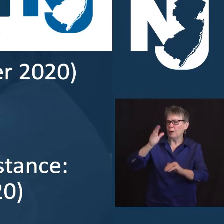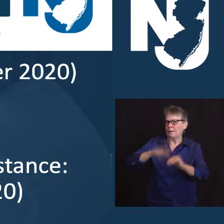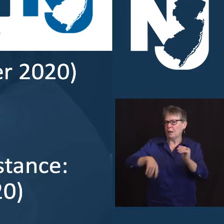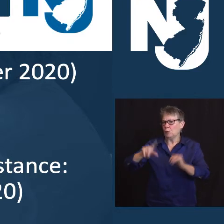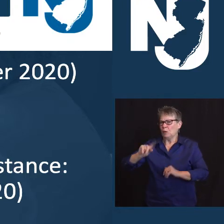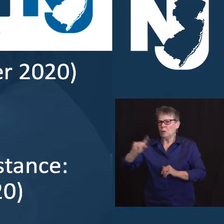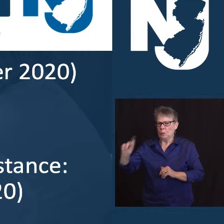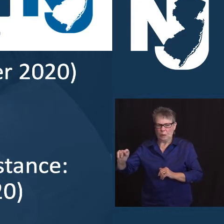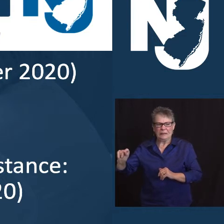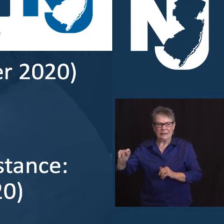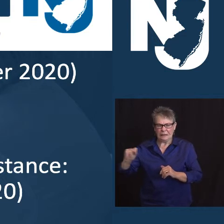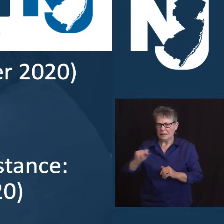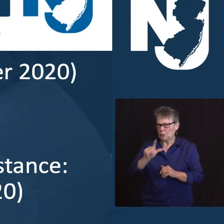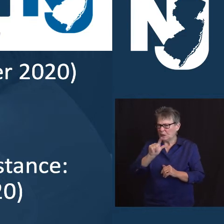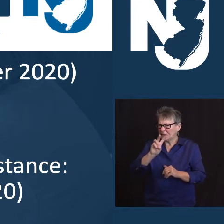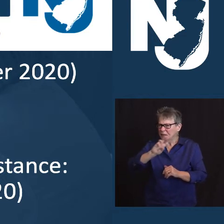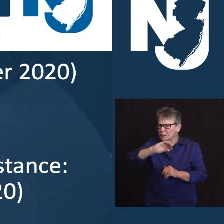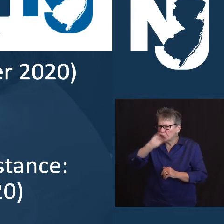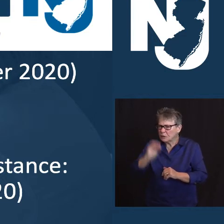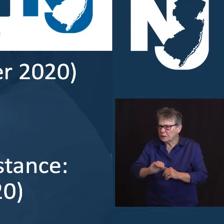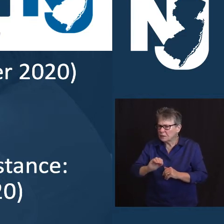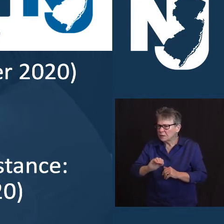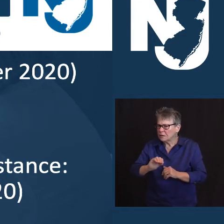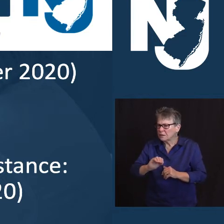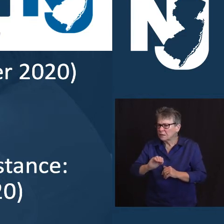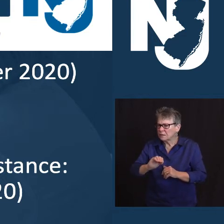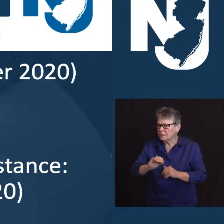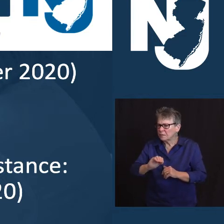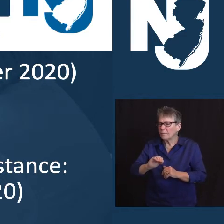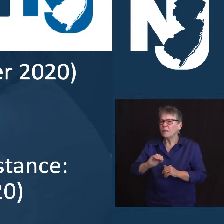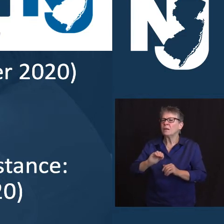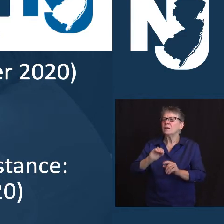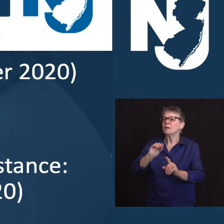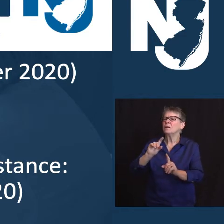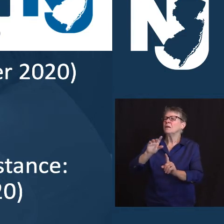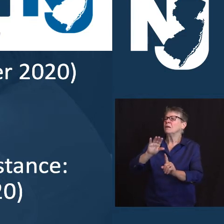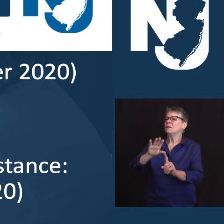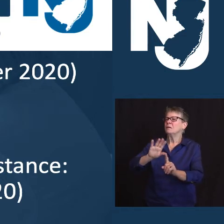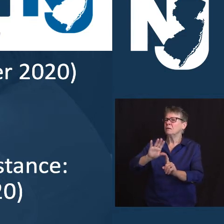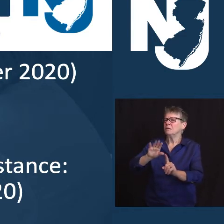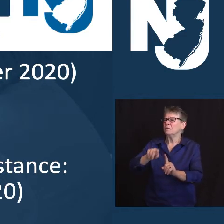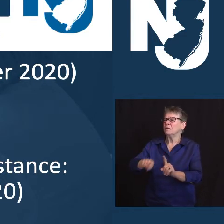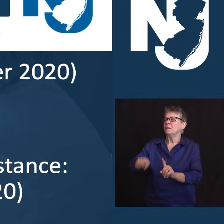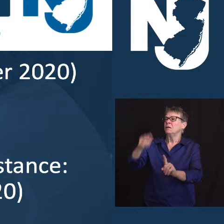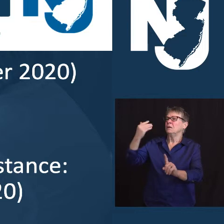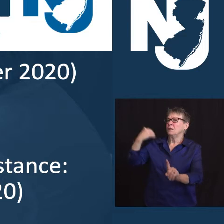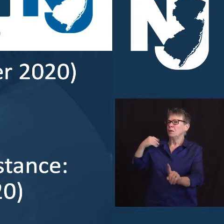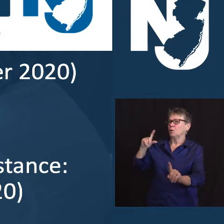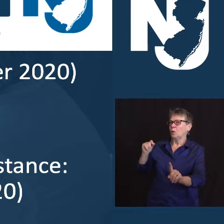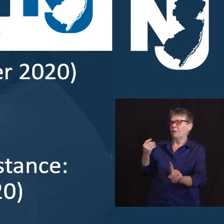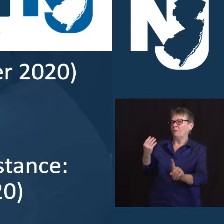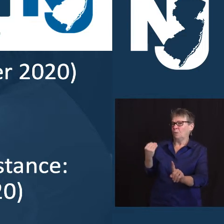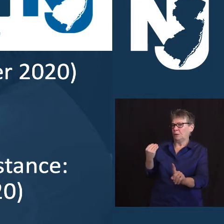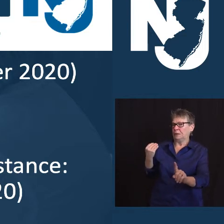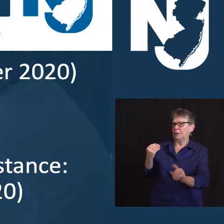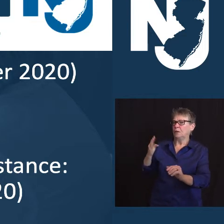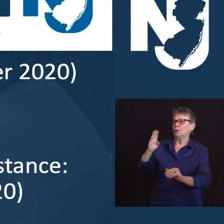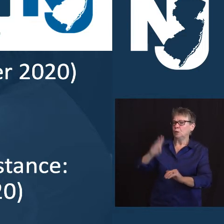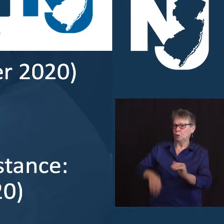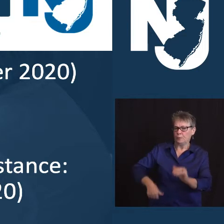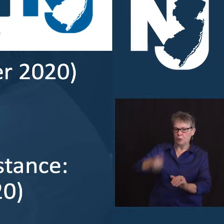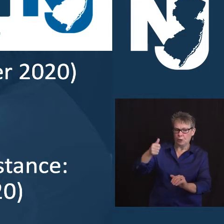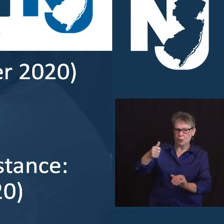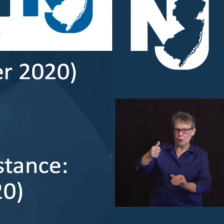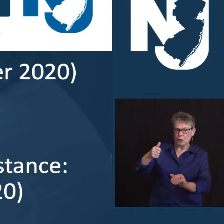to Commissioner Marlene Caride and her team at the Department of Banking and Insurance, as well as to the Director of the Office of